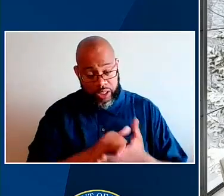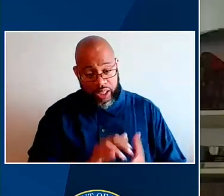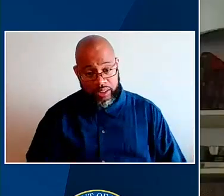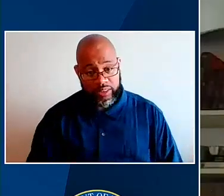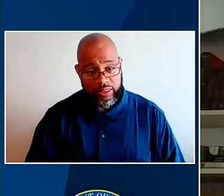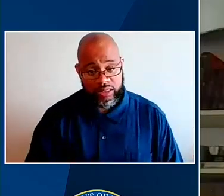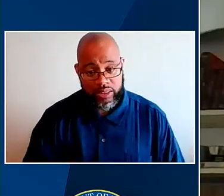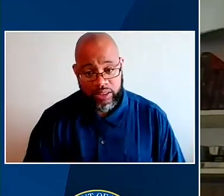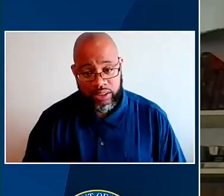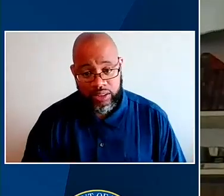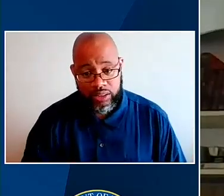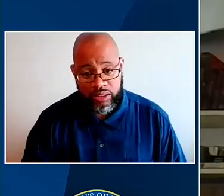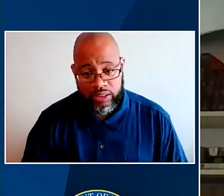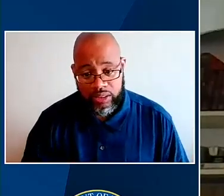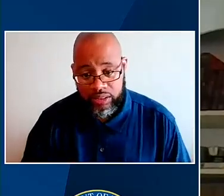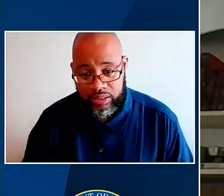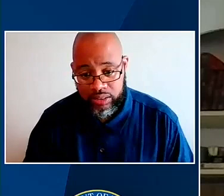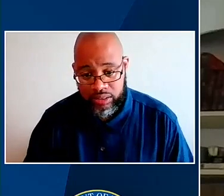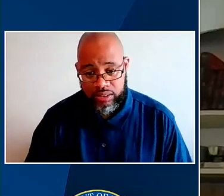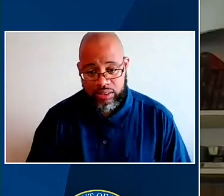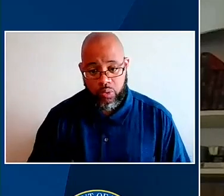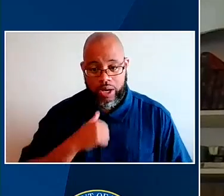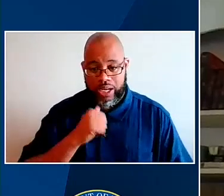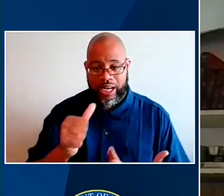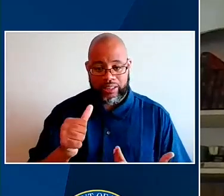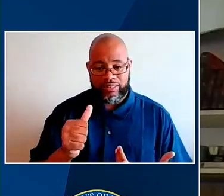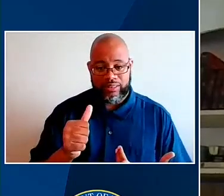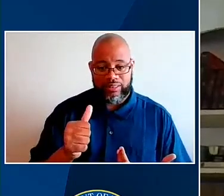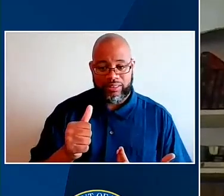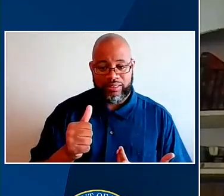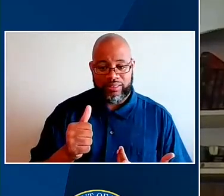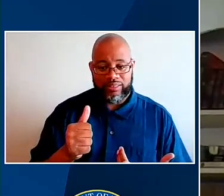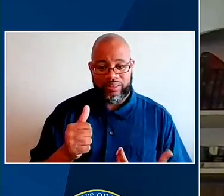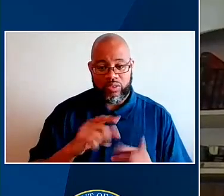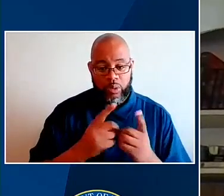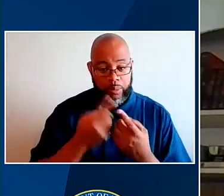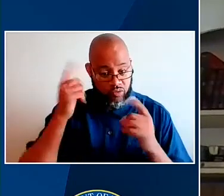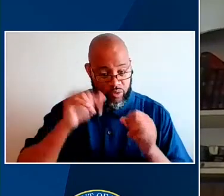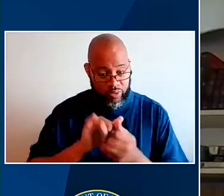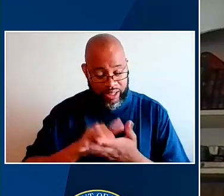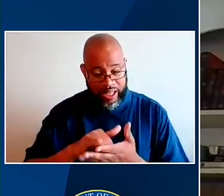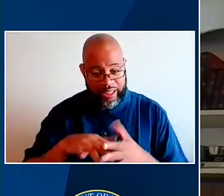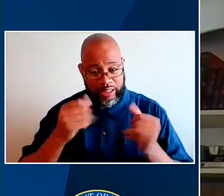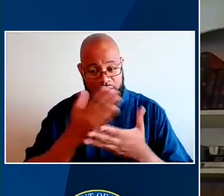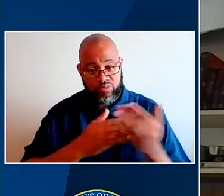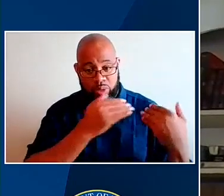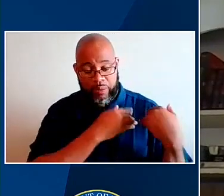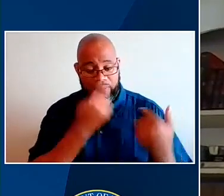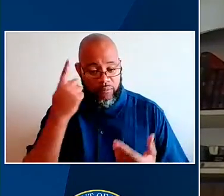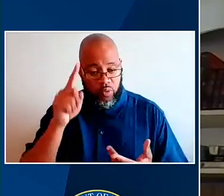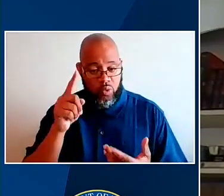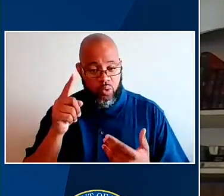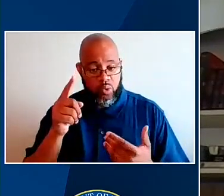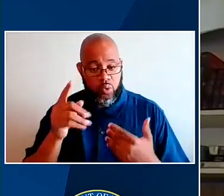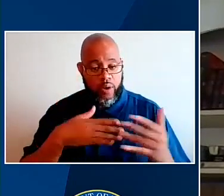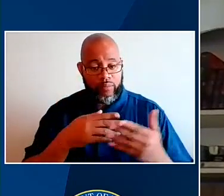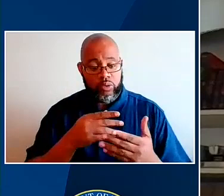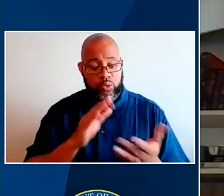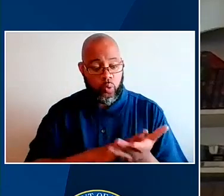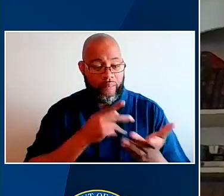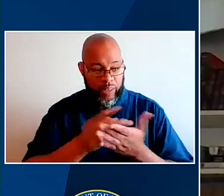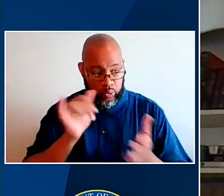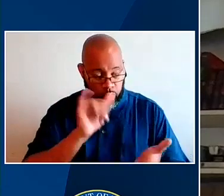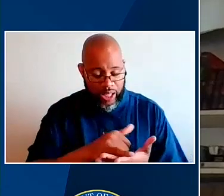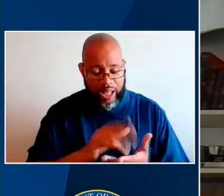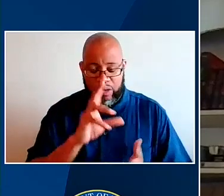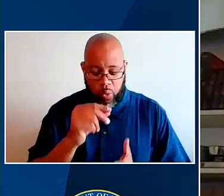get approval? Obviously, we're not going to, I don't think, if you're saying, will the department agree to take, assume responsibility for where a school has failed to do this?